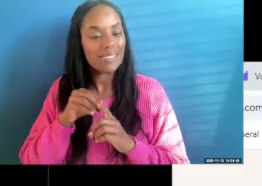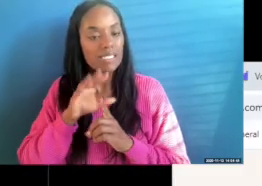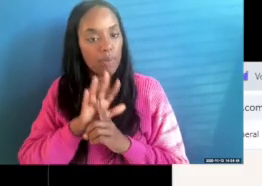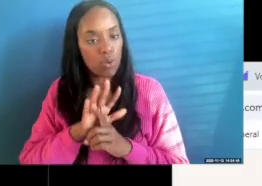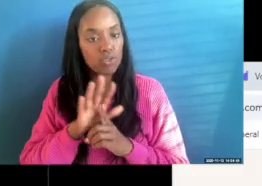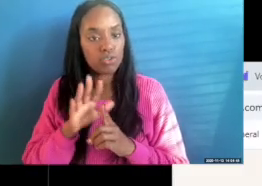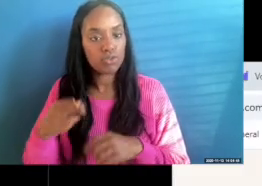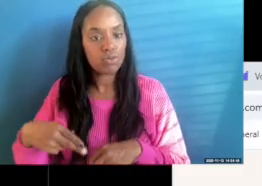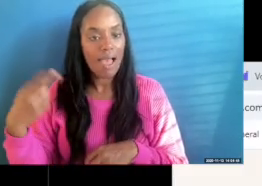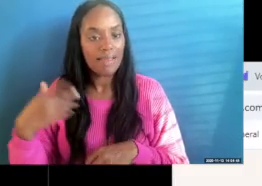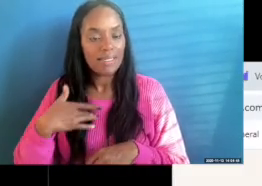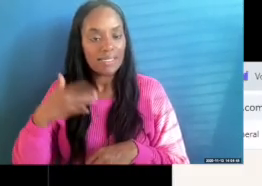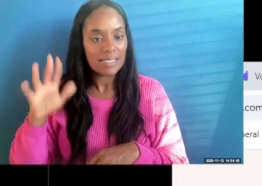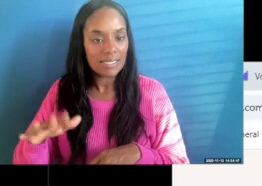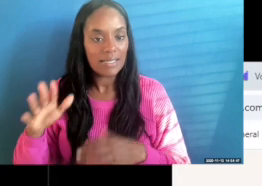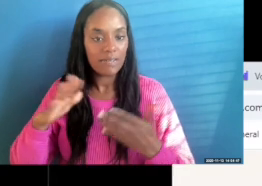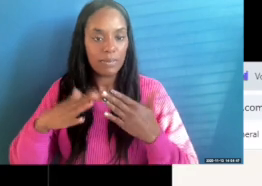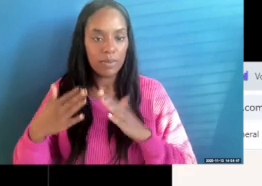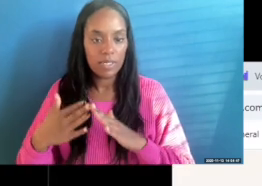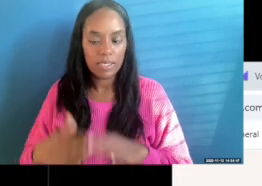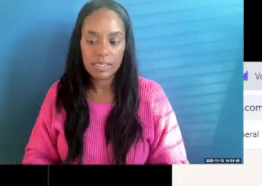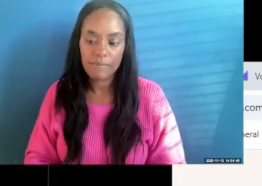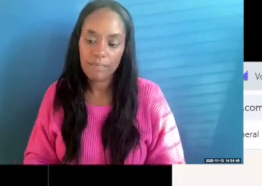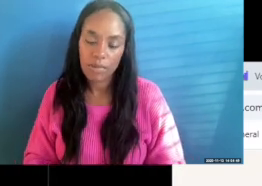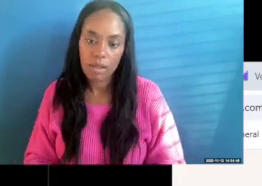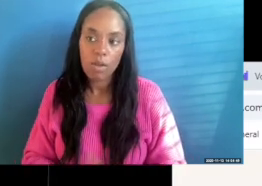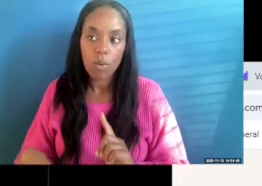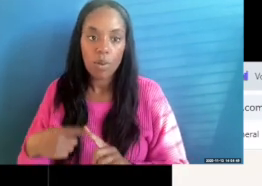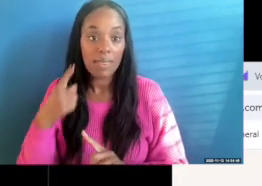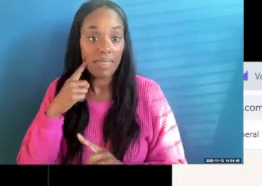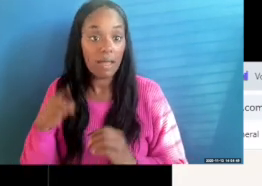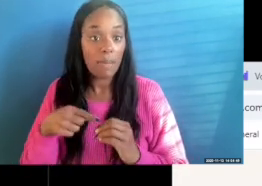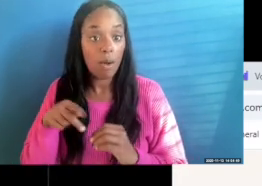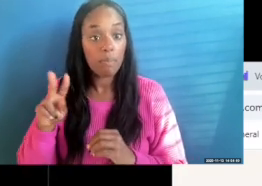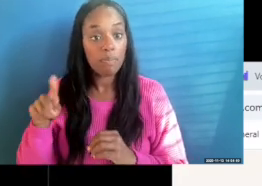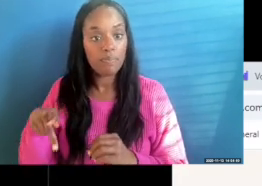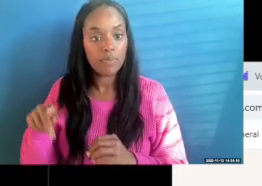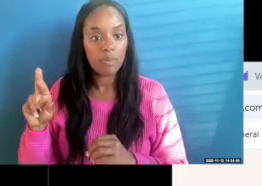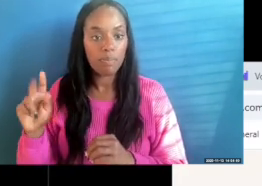about. Because, as we've heard from our friends in the environmental justice